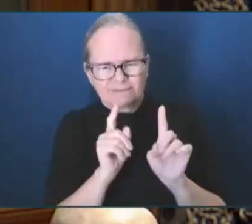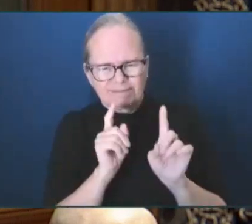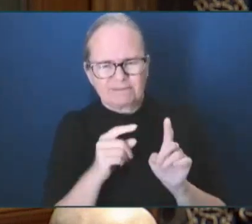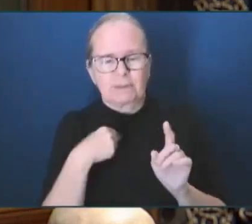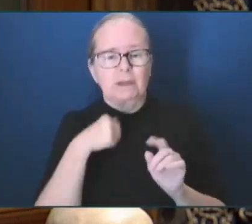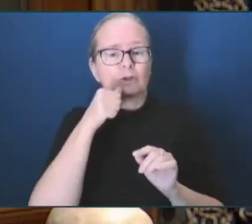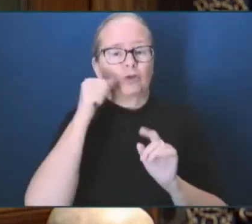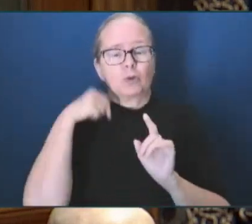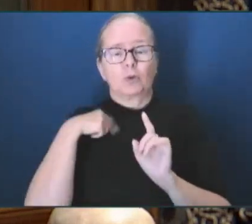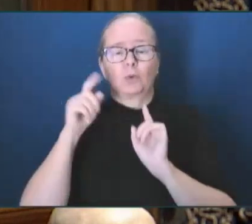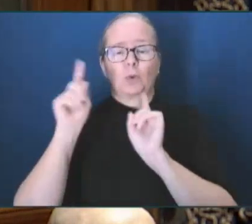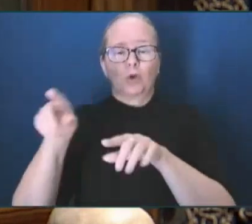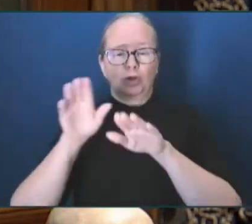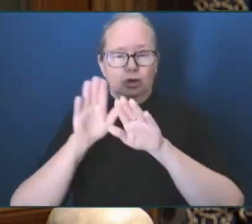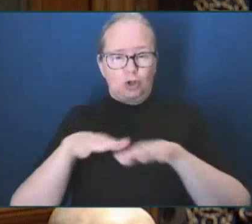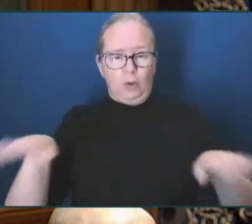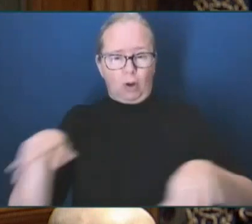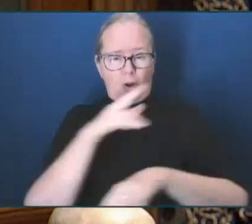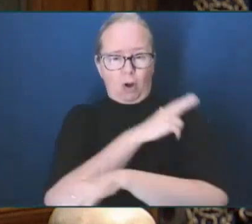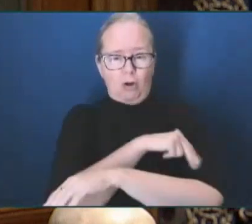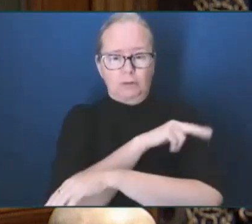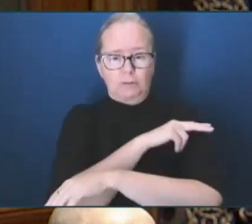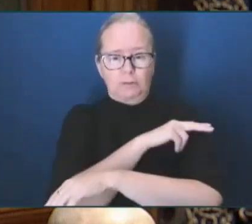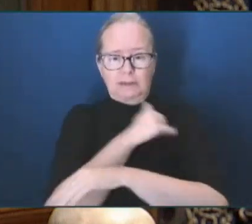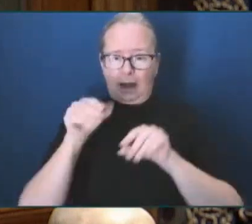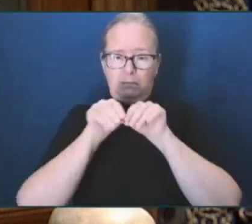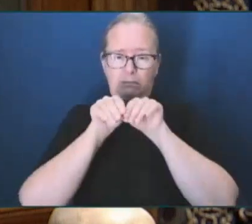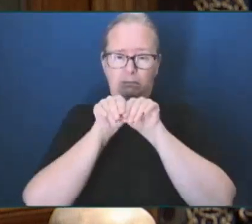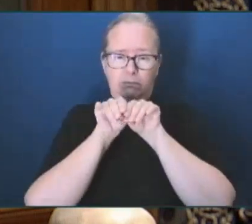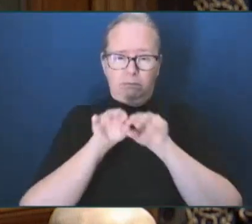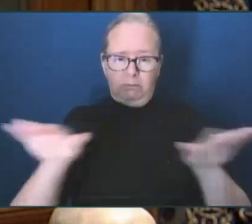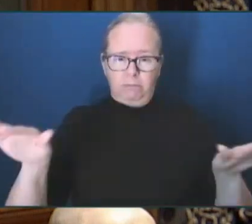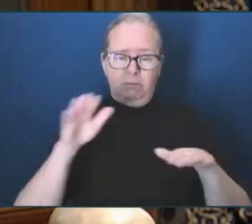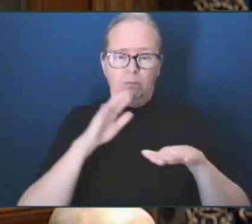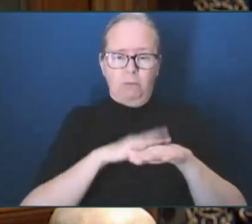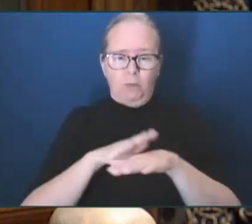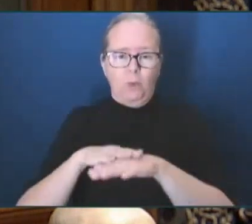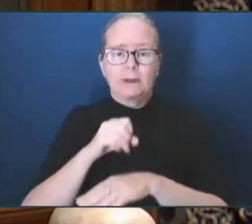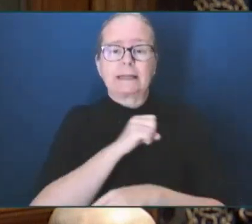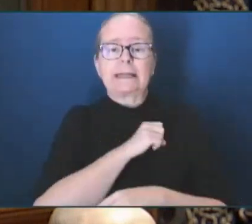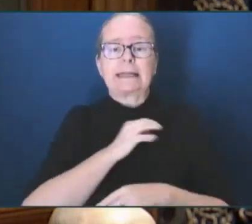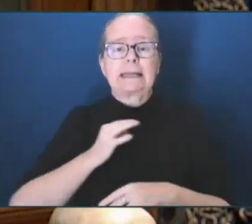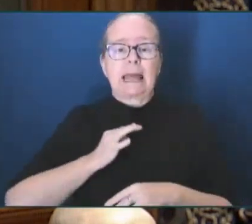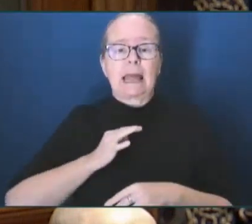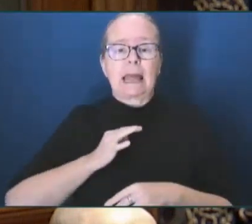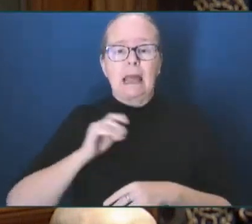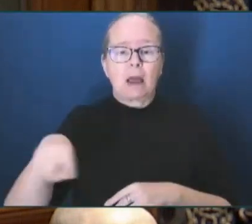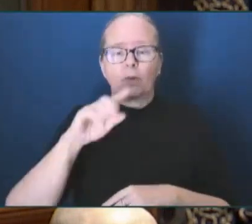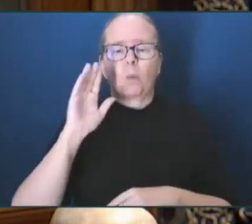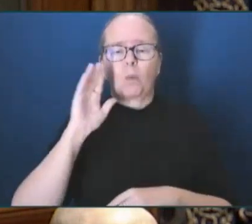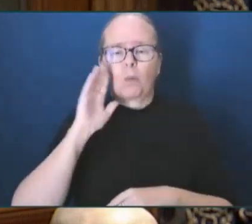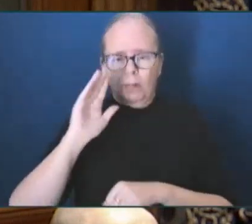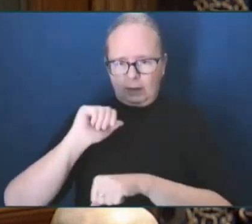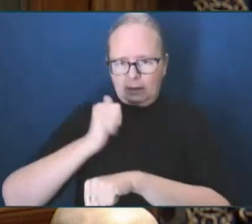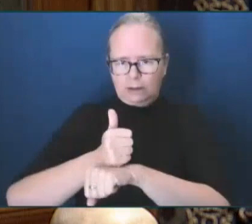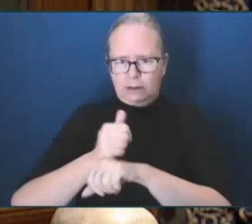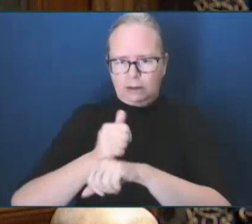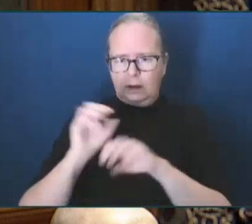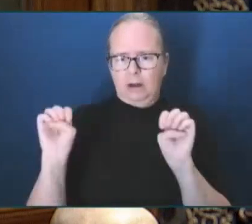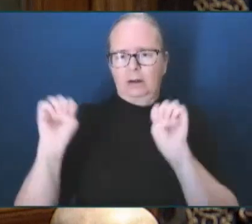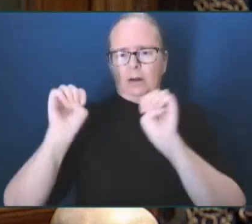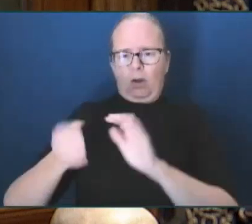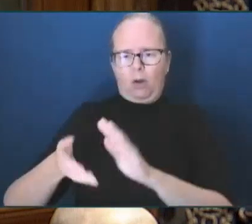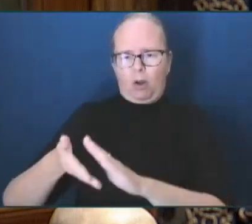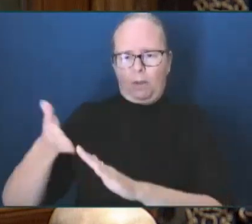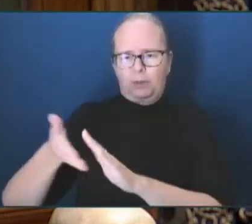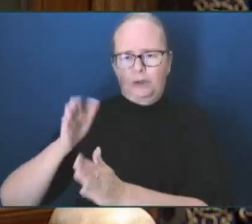emergency operations centre, anticipating that things for children are going to get worse.